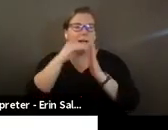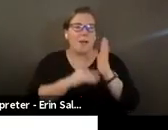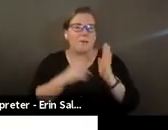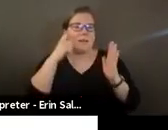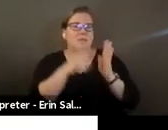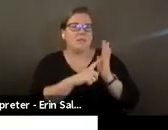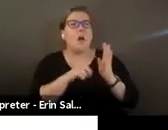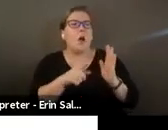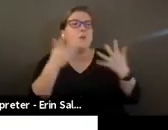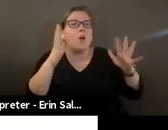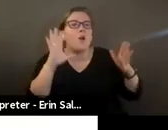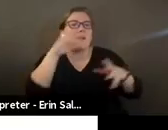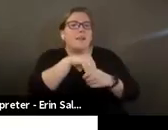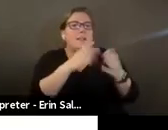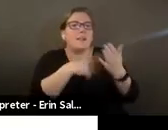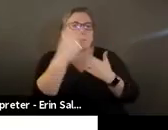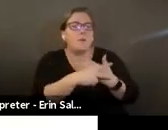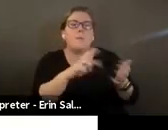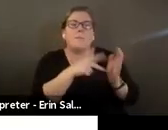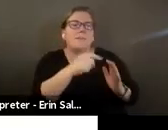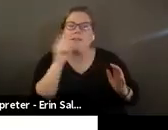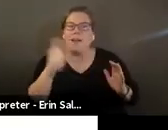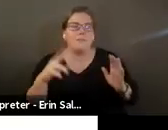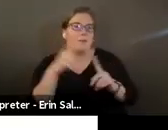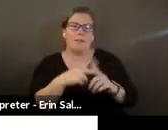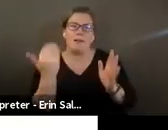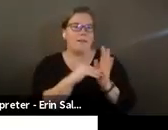they're in our program, so they don't have to reapply.